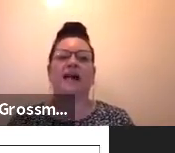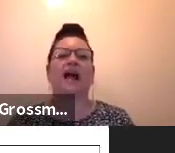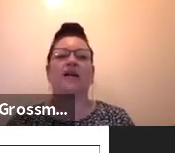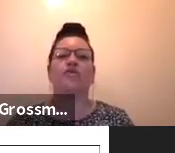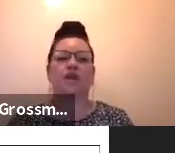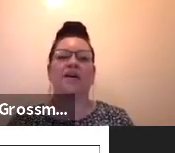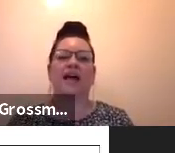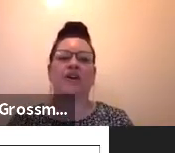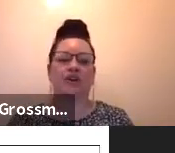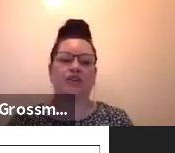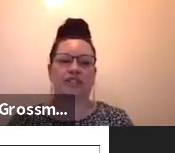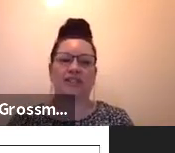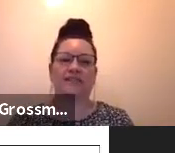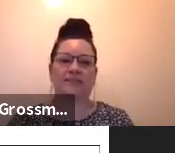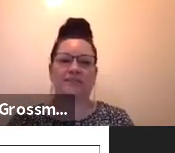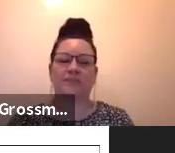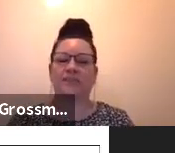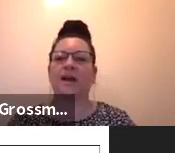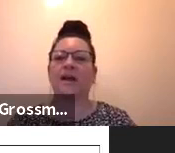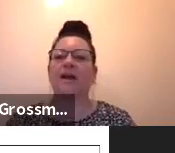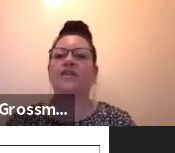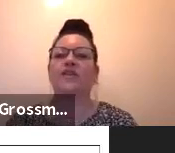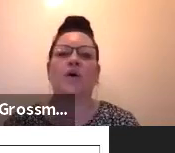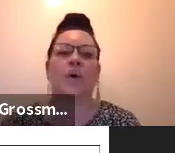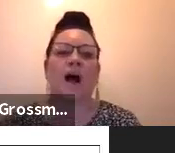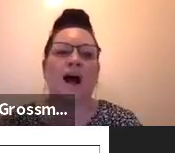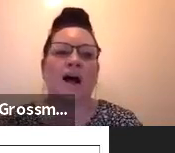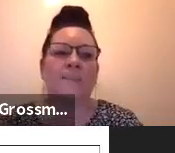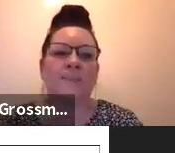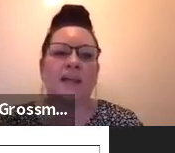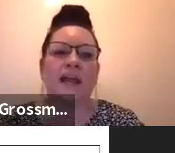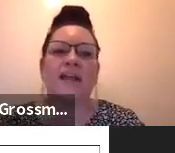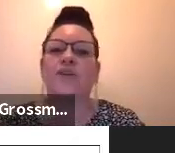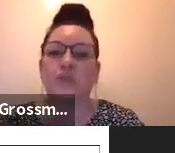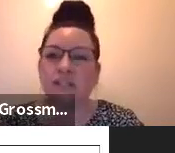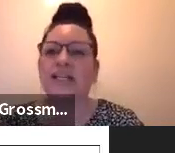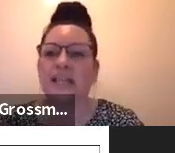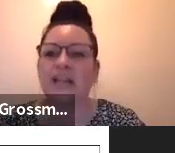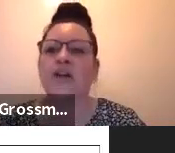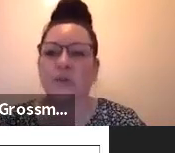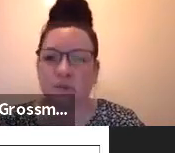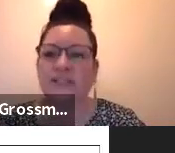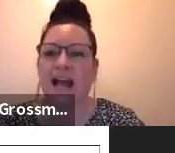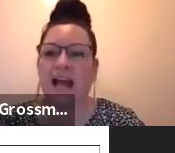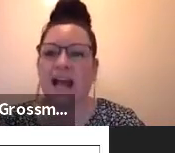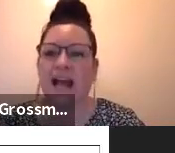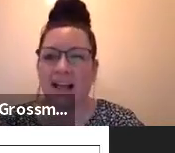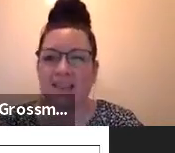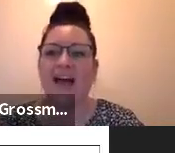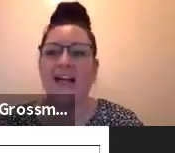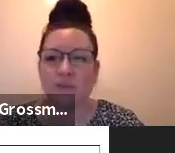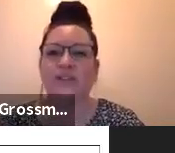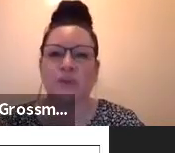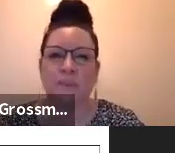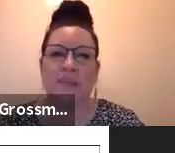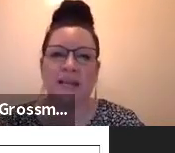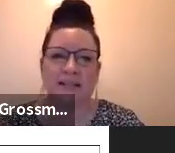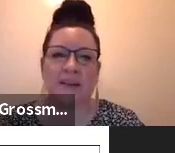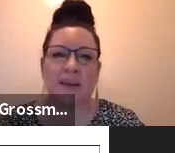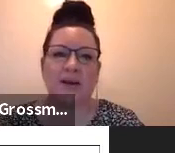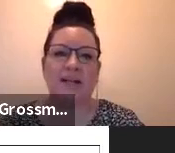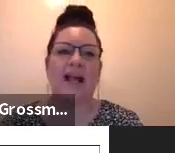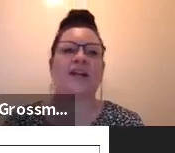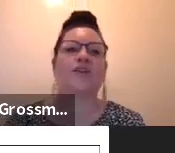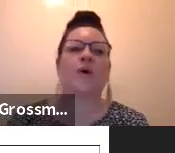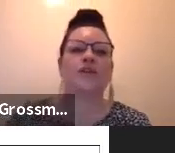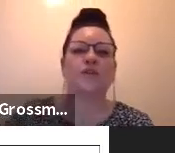the skill how strong that urge is. So usually it goes down. And that's what's so